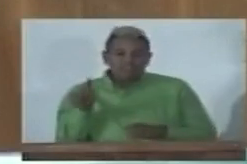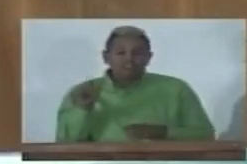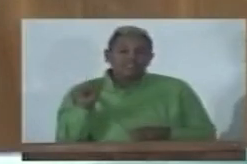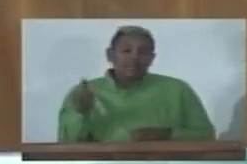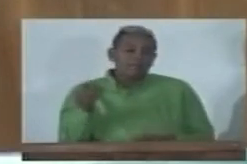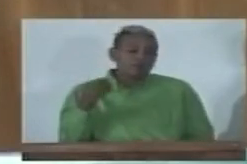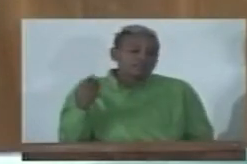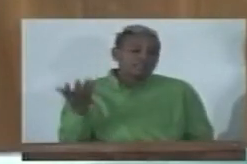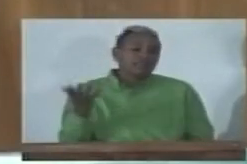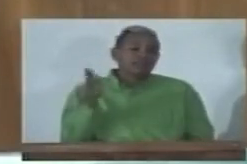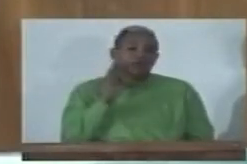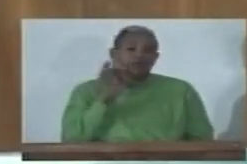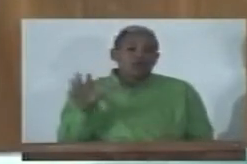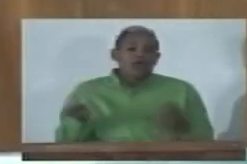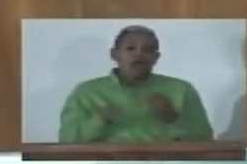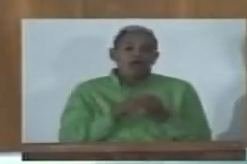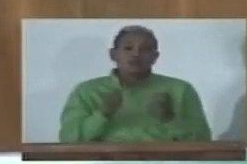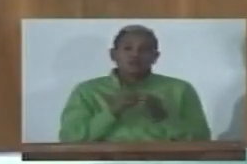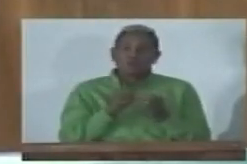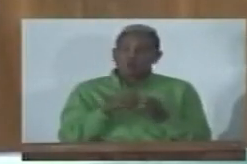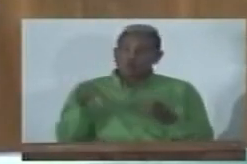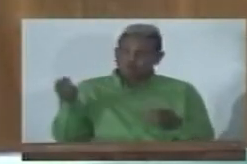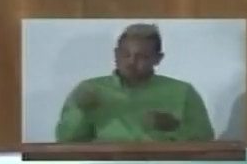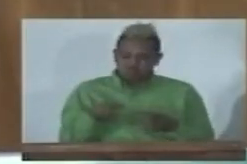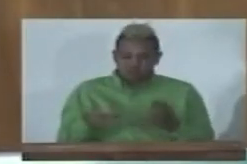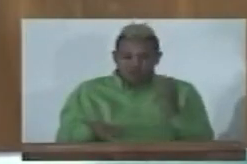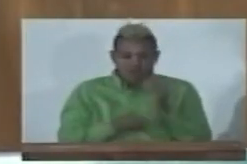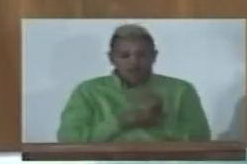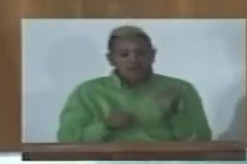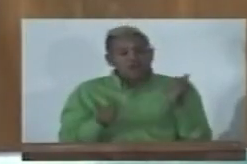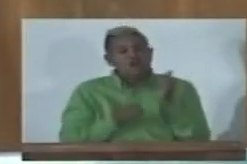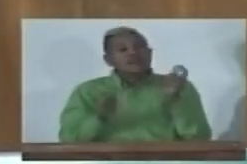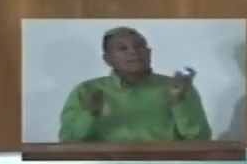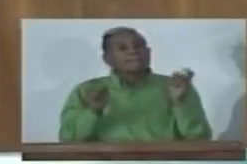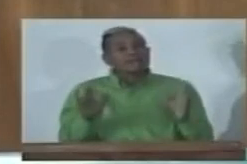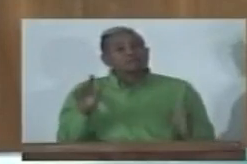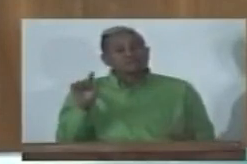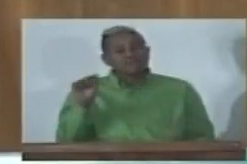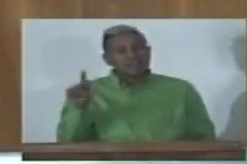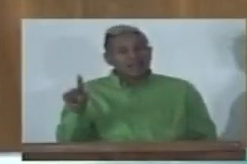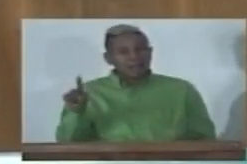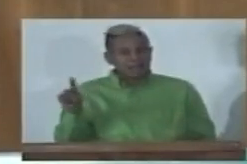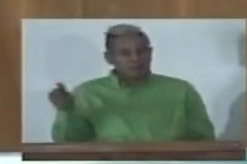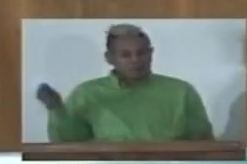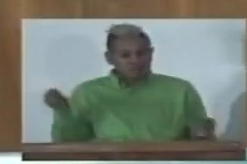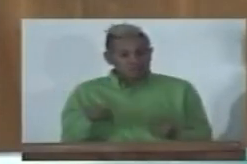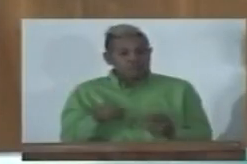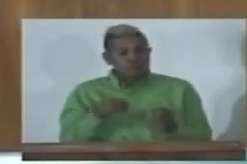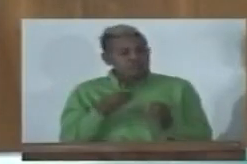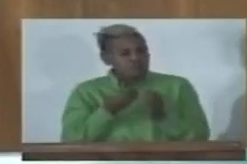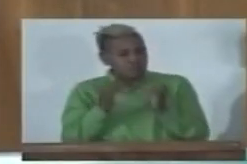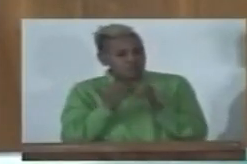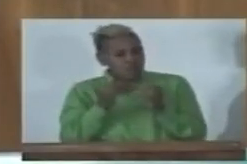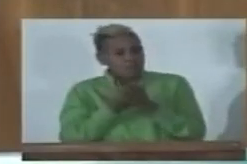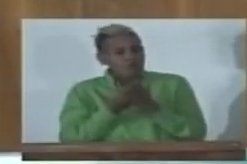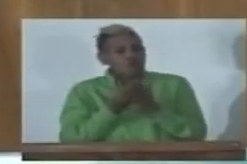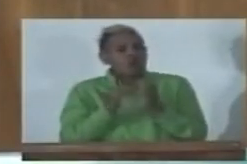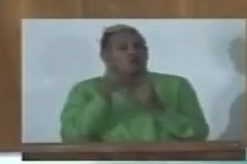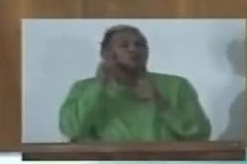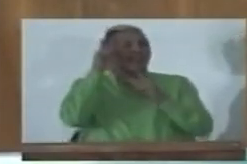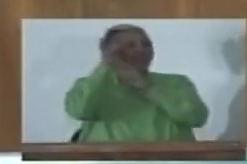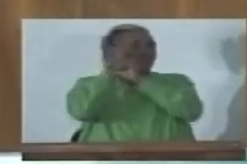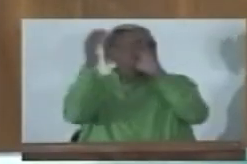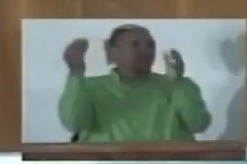will be built up on under the management of GAP, how is it envisioned that that will be